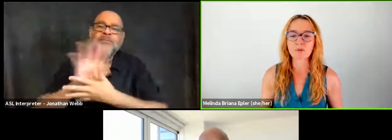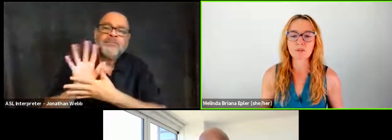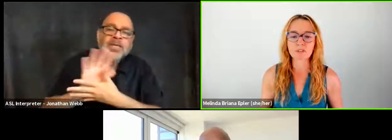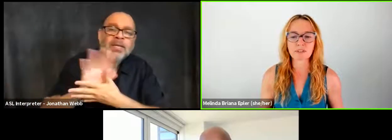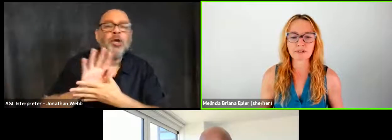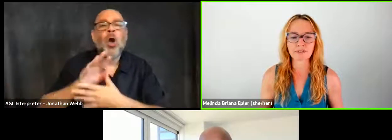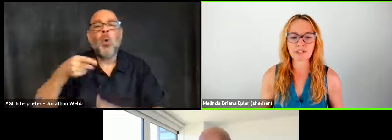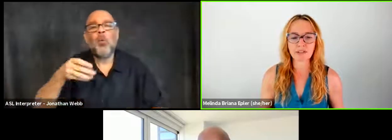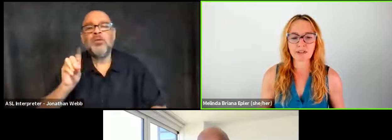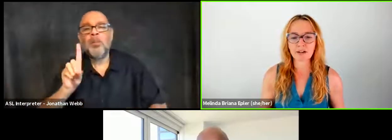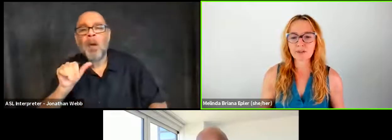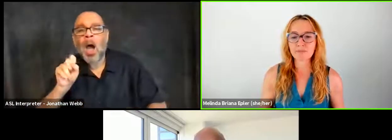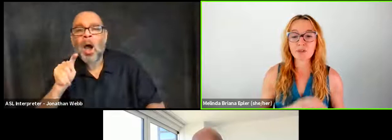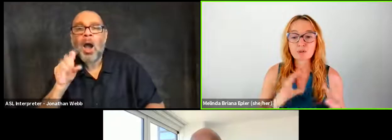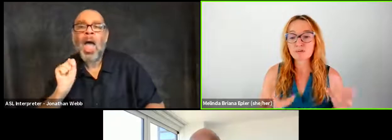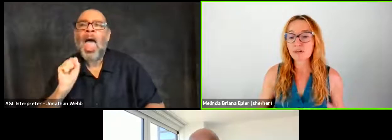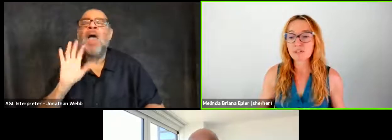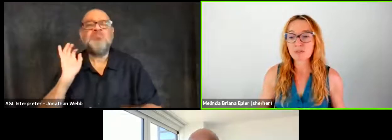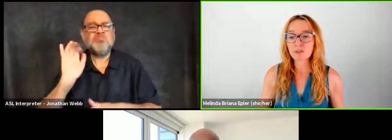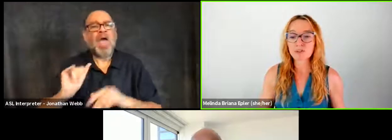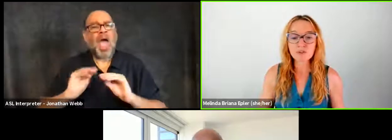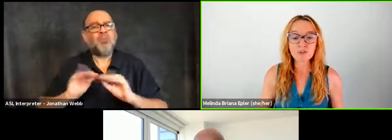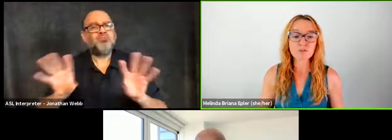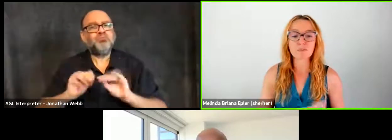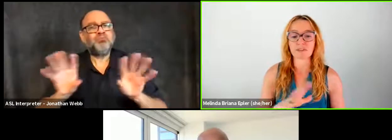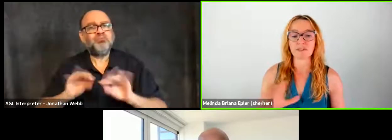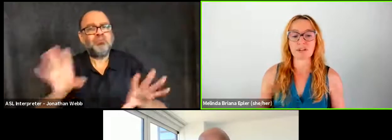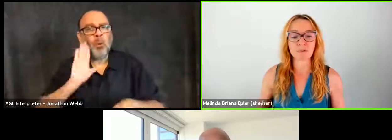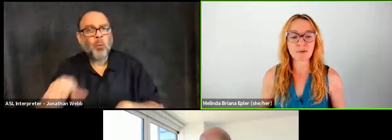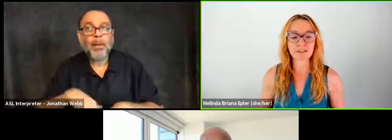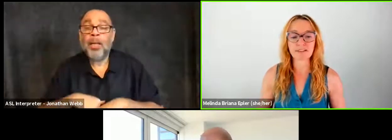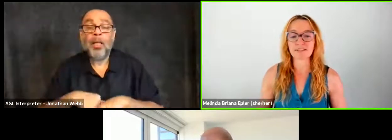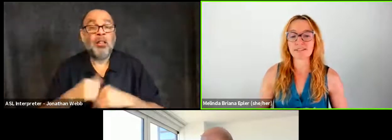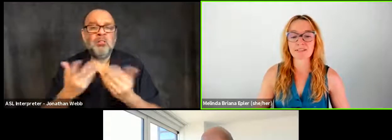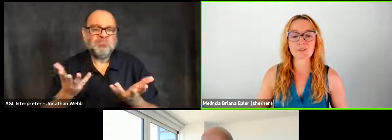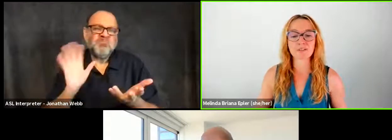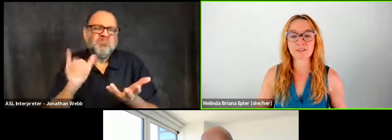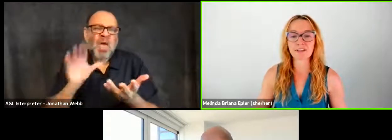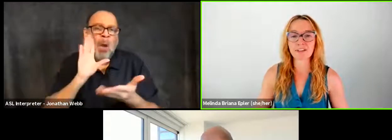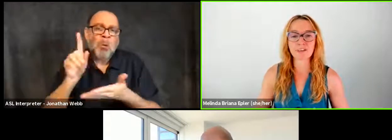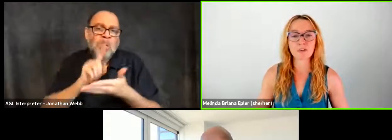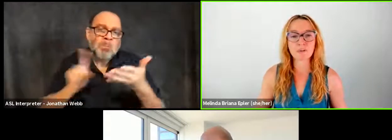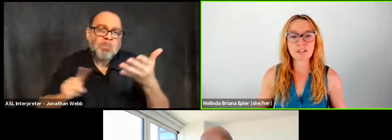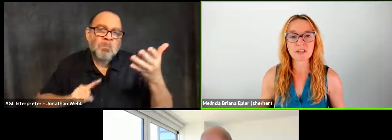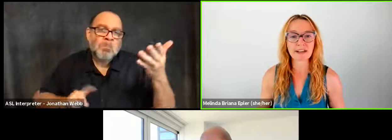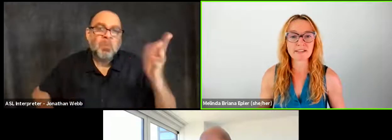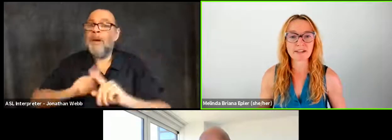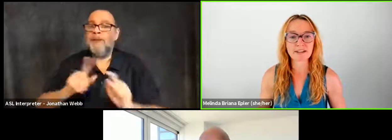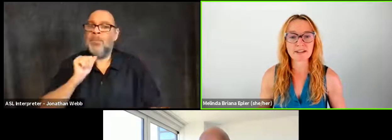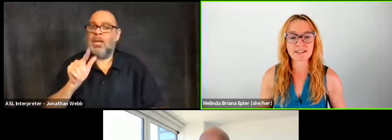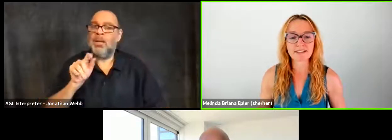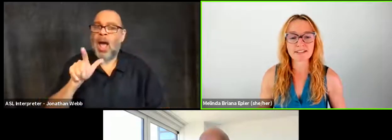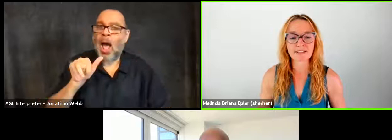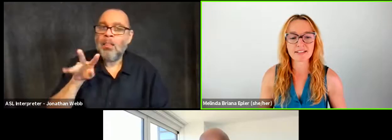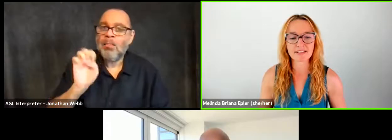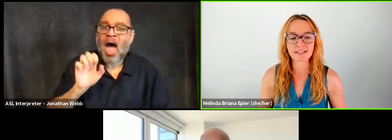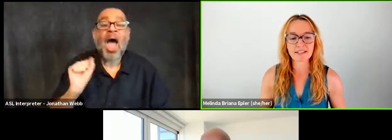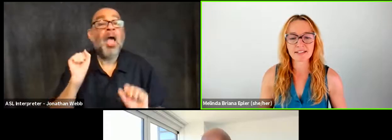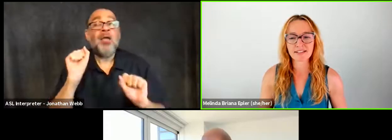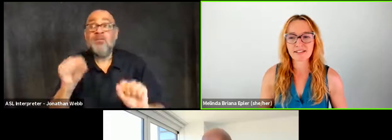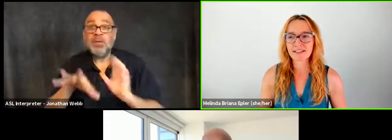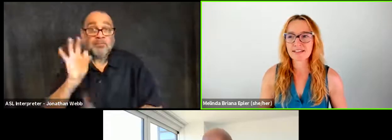pre-recorded, not recorded live. So you can find them on YouTube, on Apple Podcasts, on Spotify, on our website,